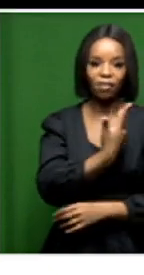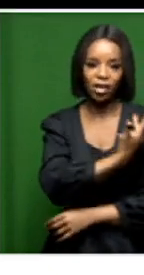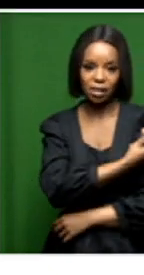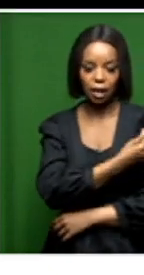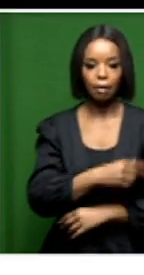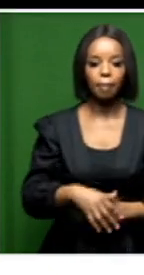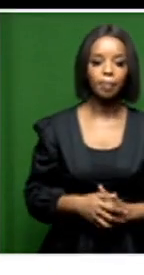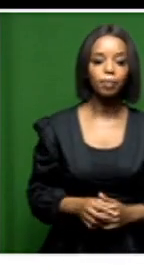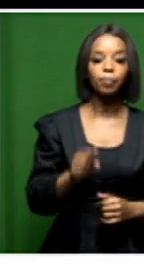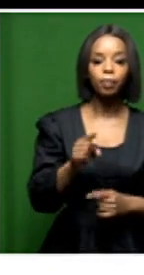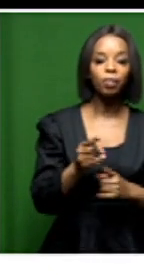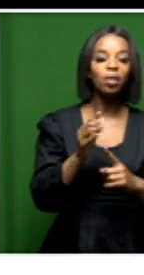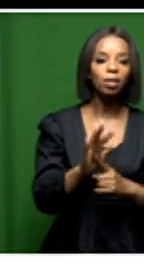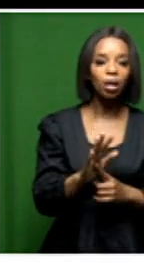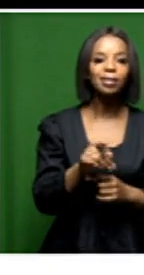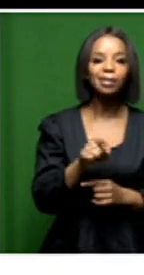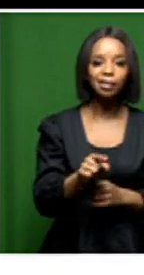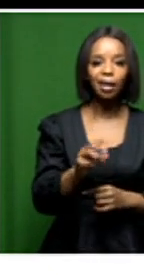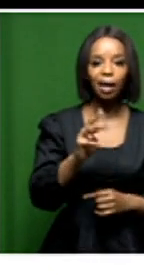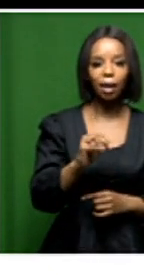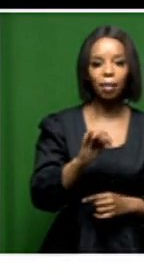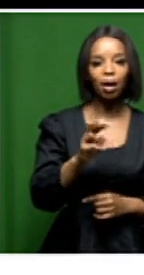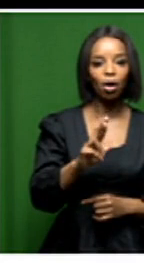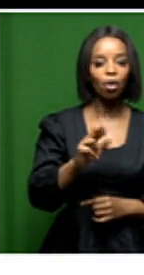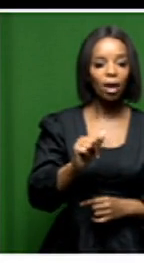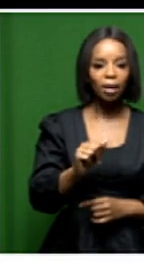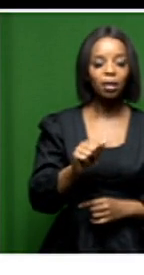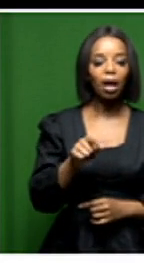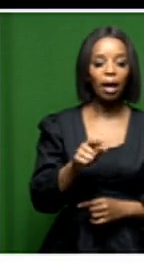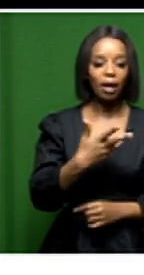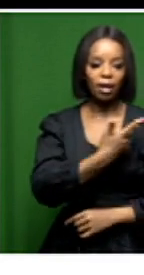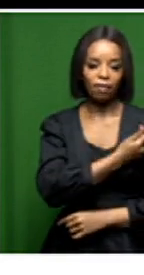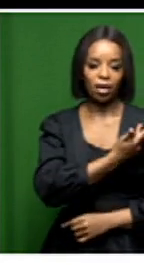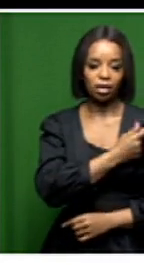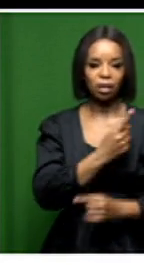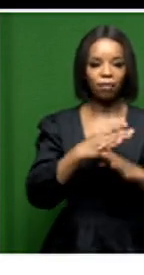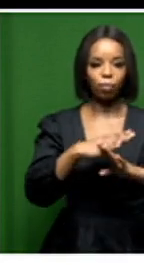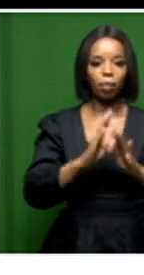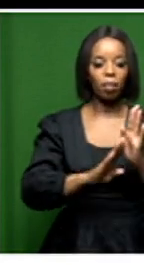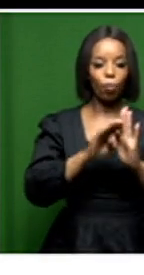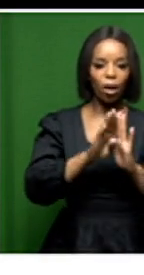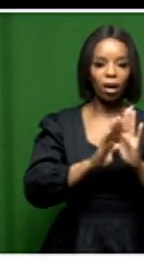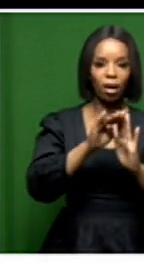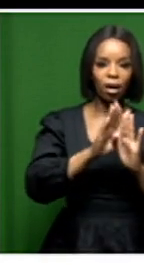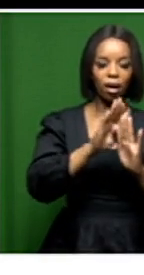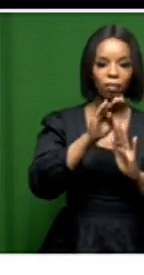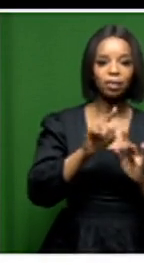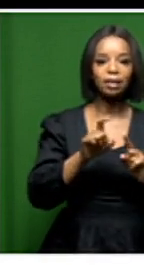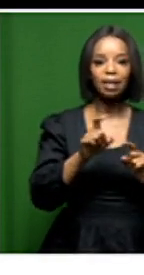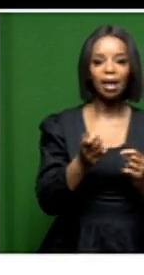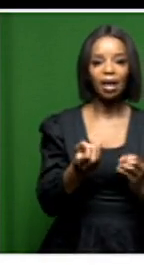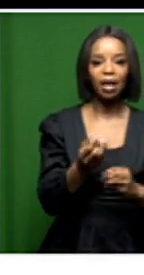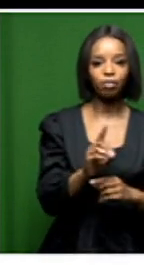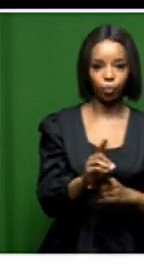shown to be less effective than, say, the two-shot mRNA vaccines against the variants, Dr. Fauci pointed to the mix-and-match approach,